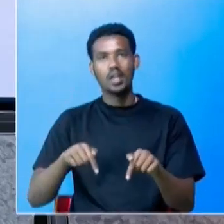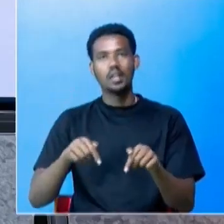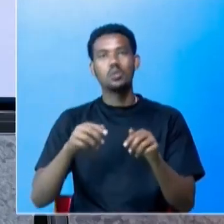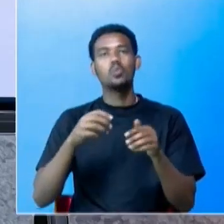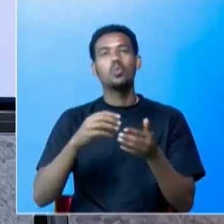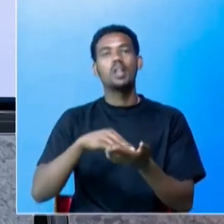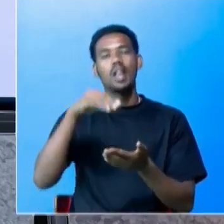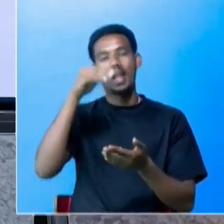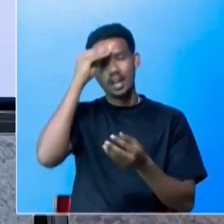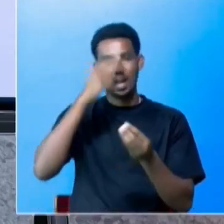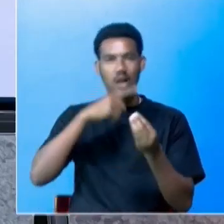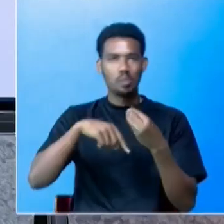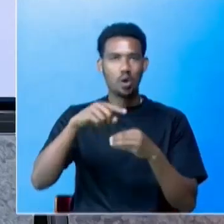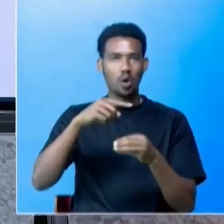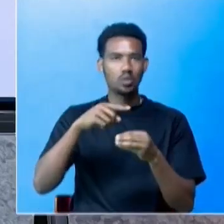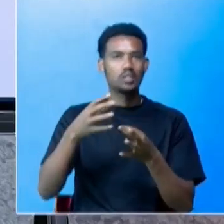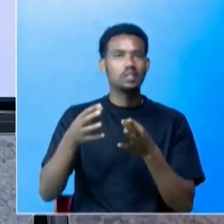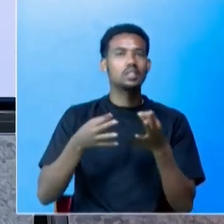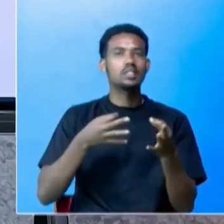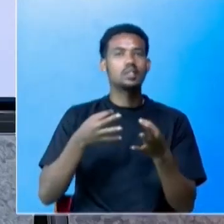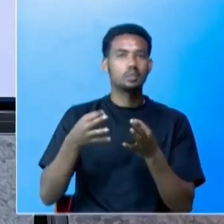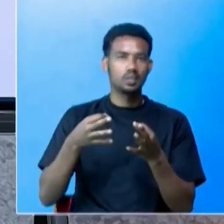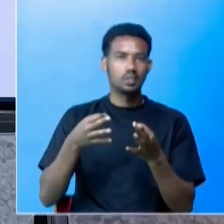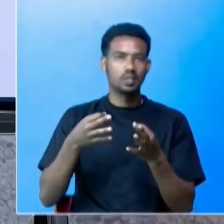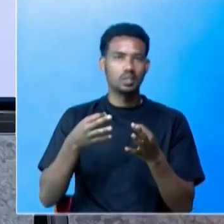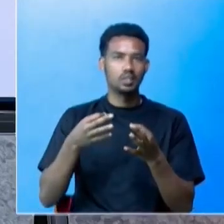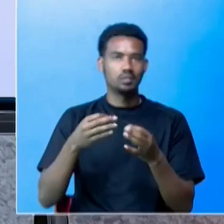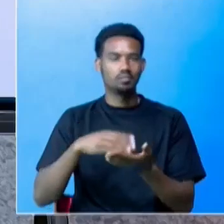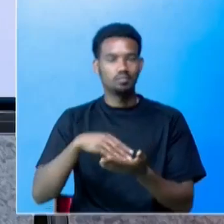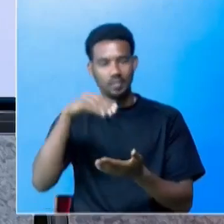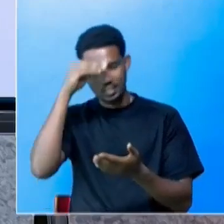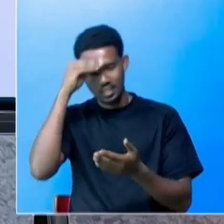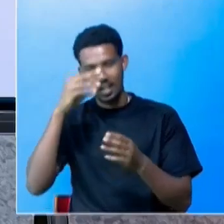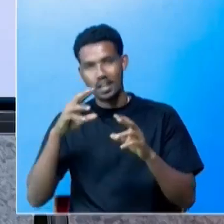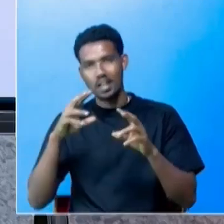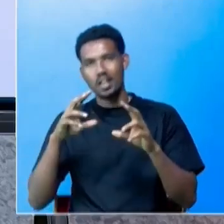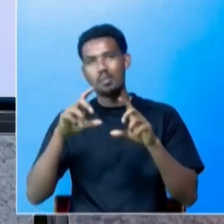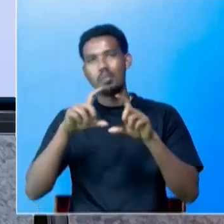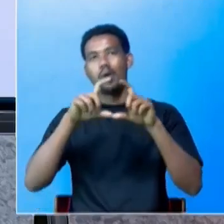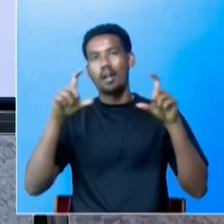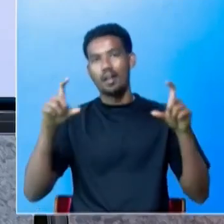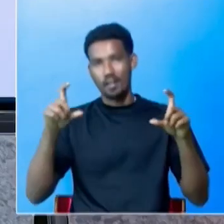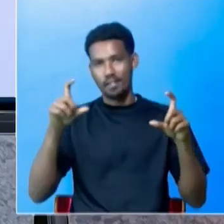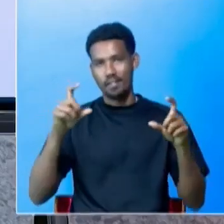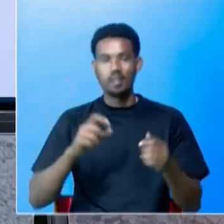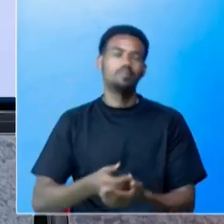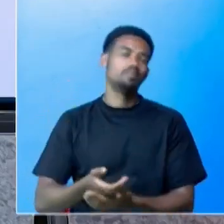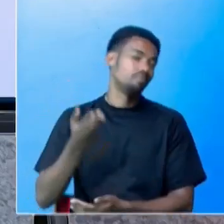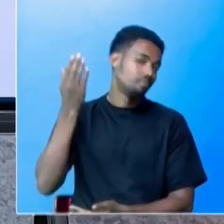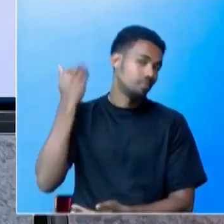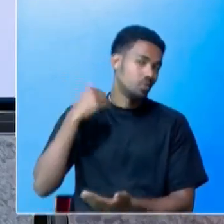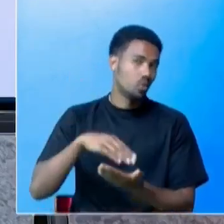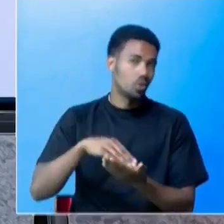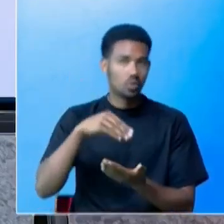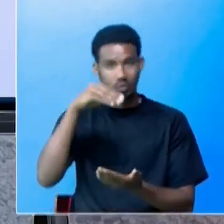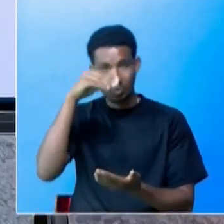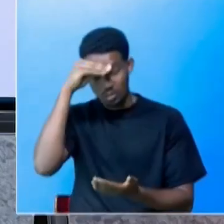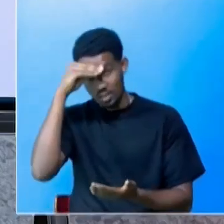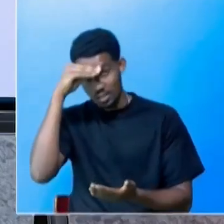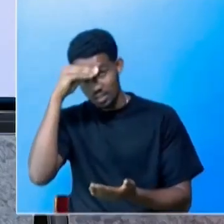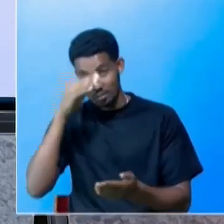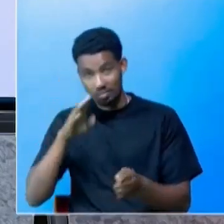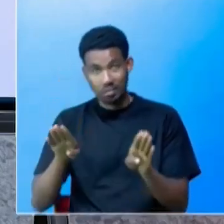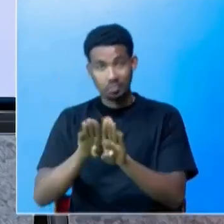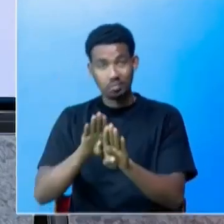students, let us revise our previous lesson. Students, last time, before we closed, do